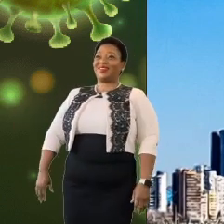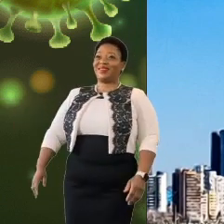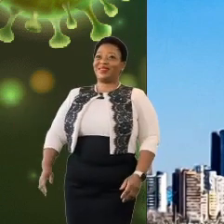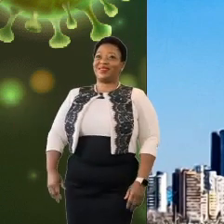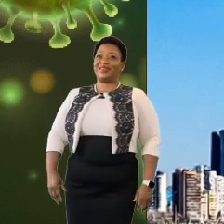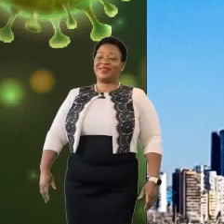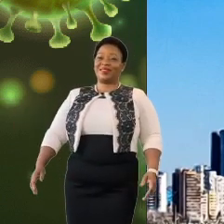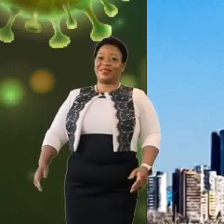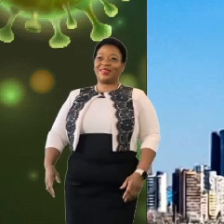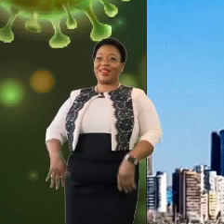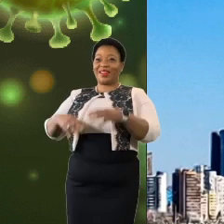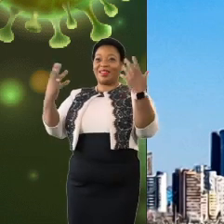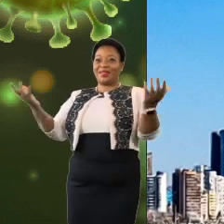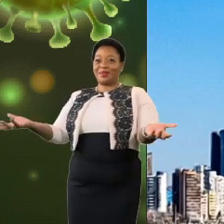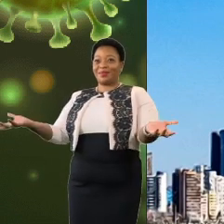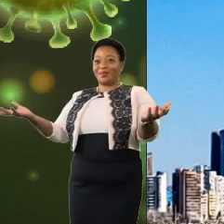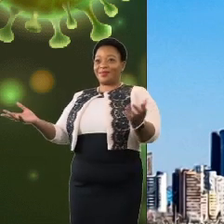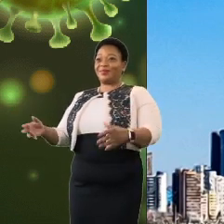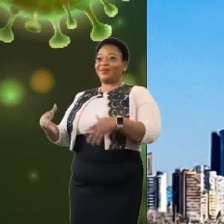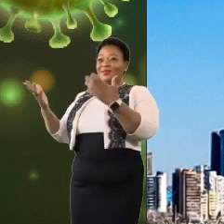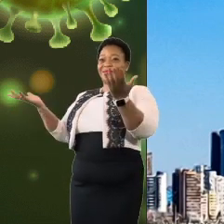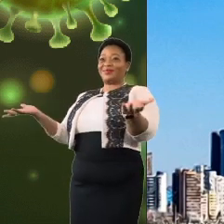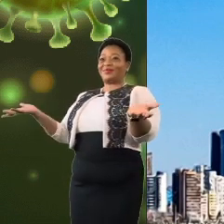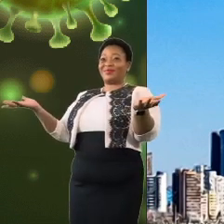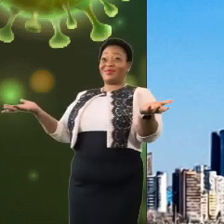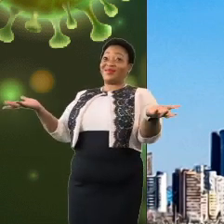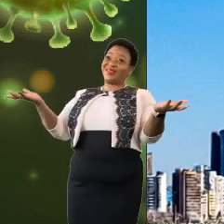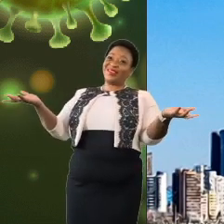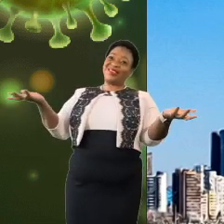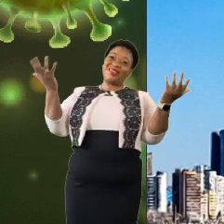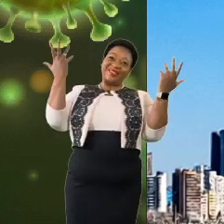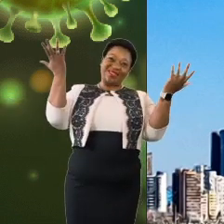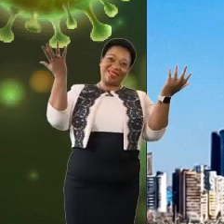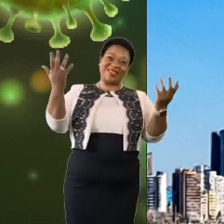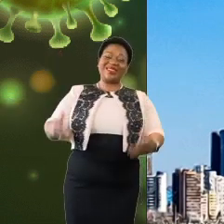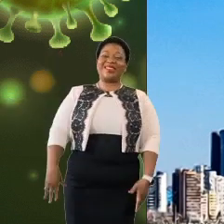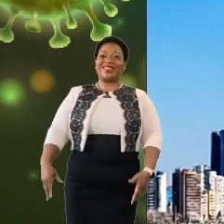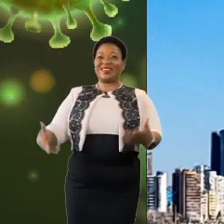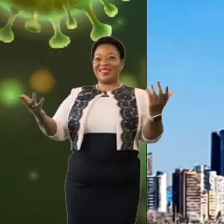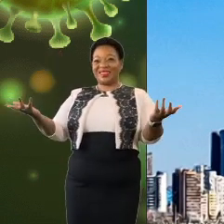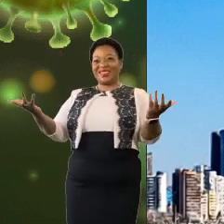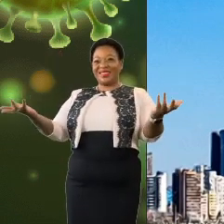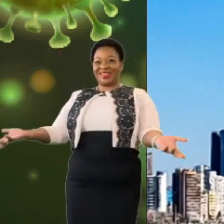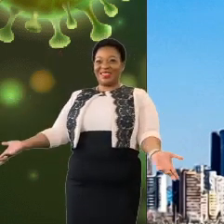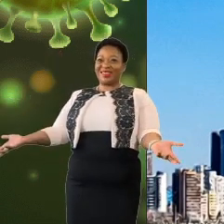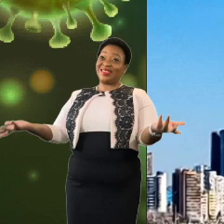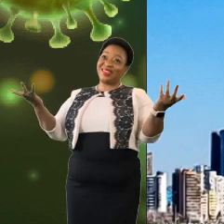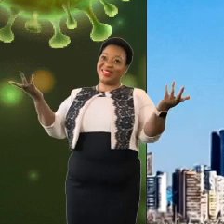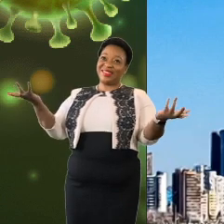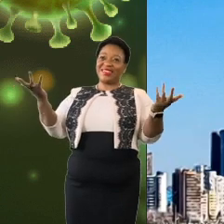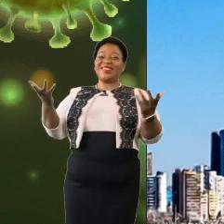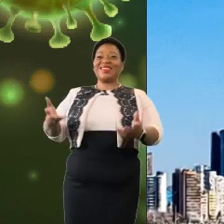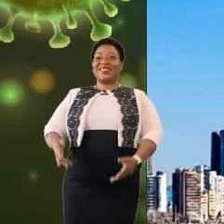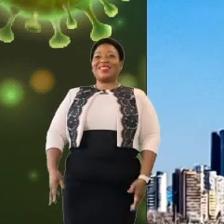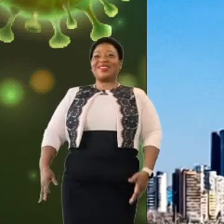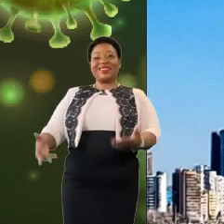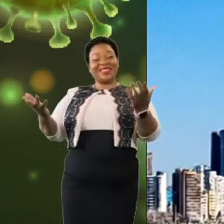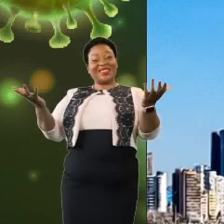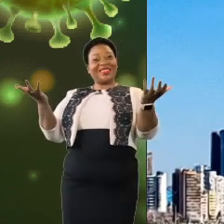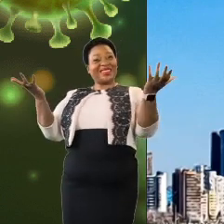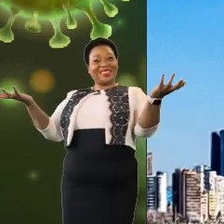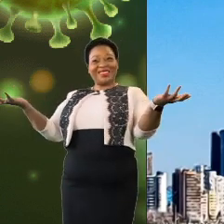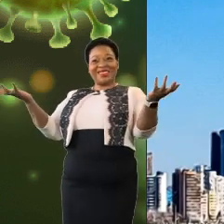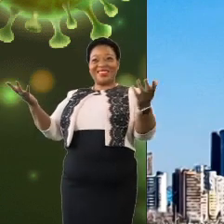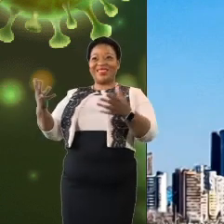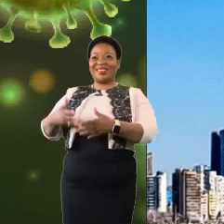those, then you can apply for SPLUMA. Again, you know, more timelines, more regulations, and we need to